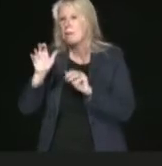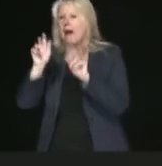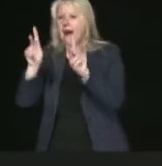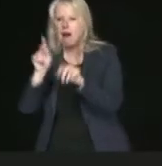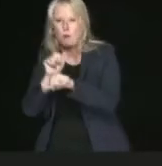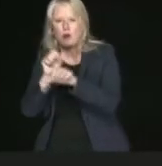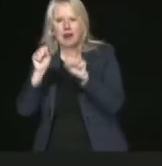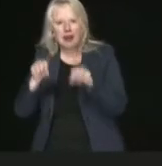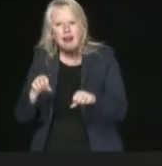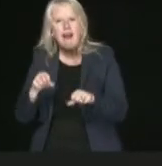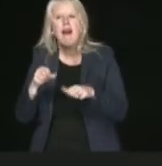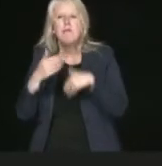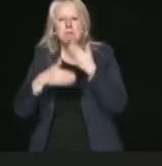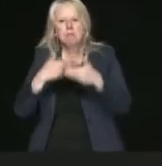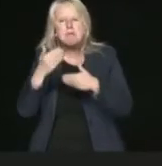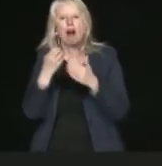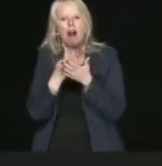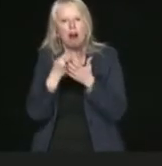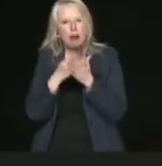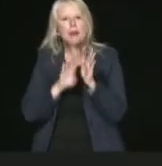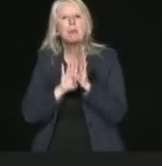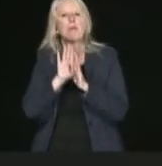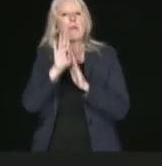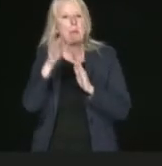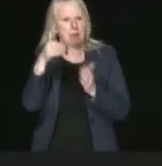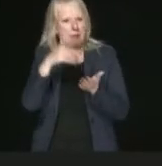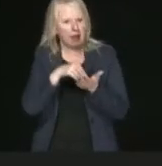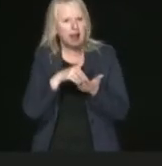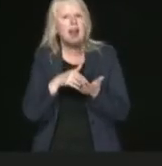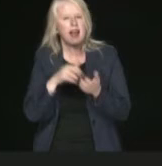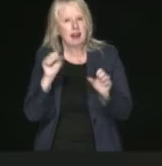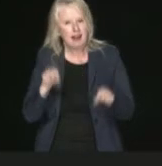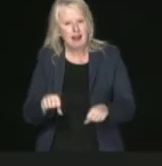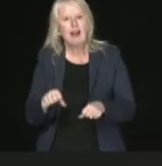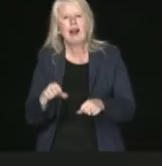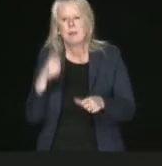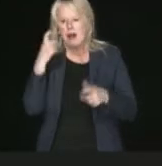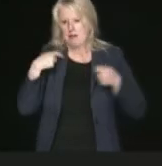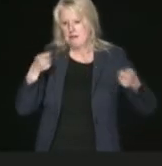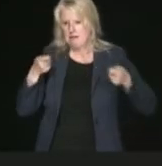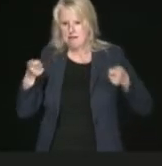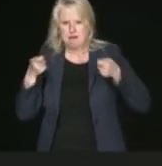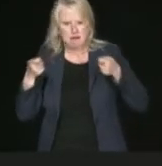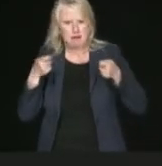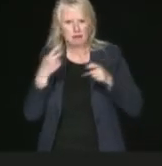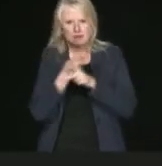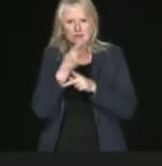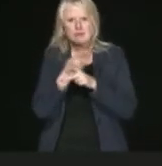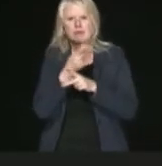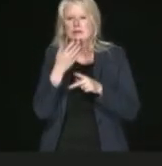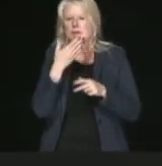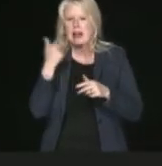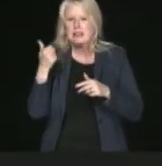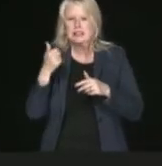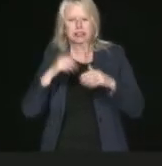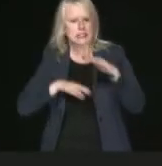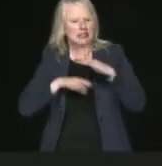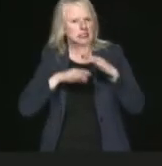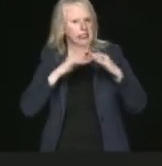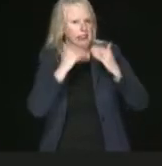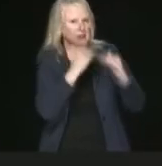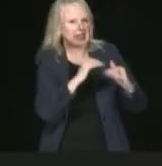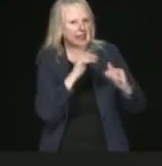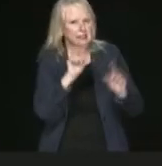begin. But this will have to be done in such a way as to minimize the